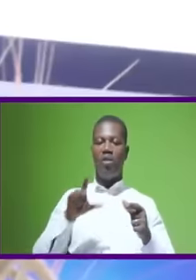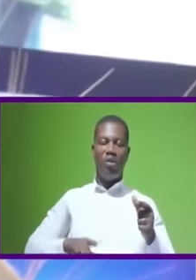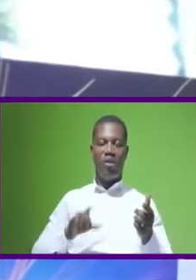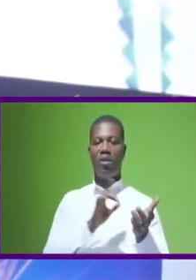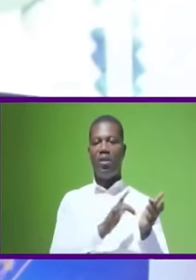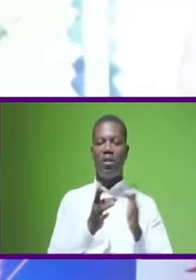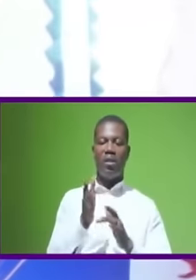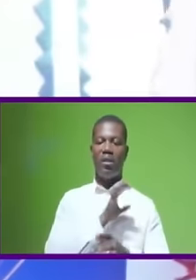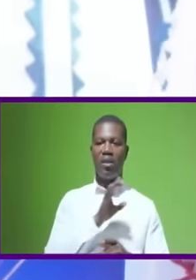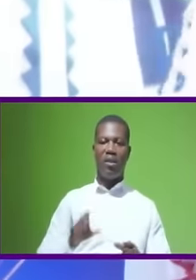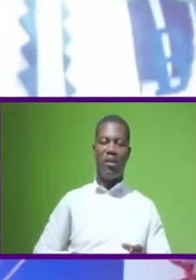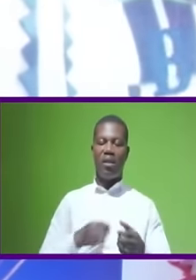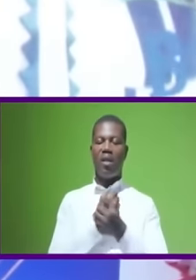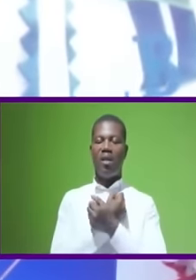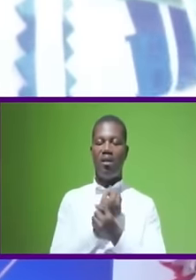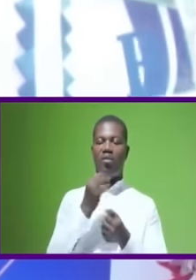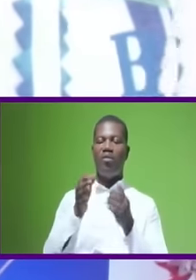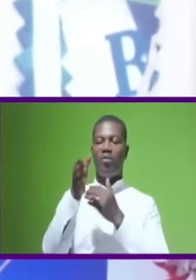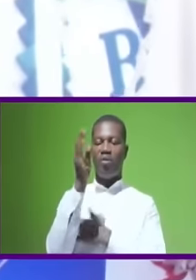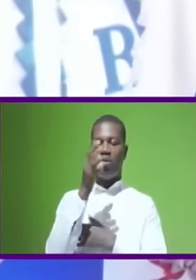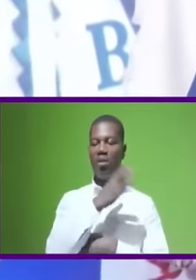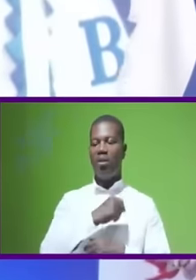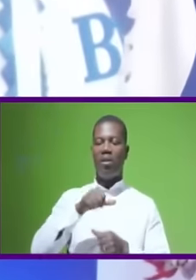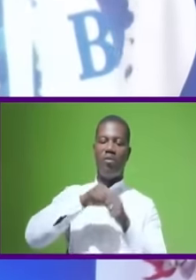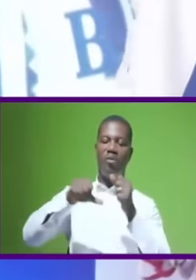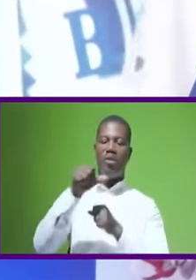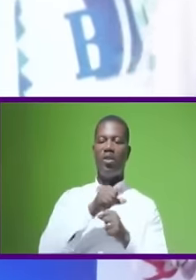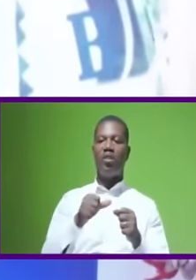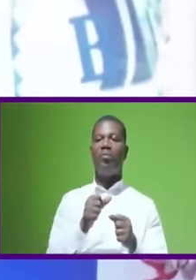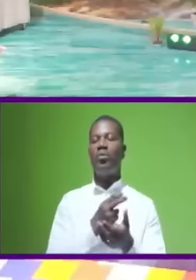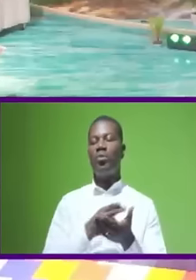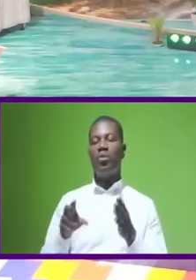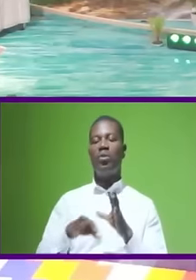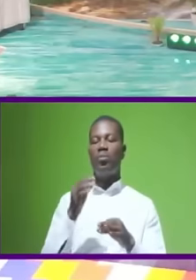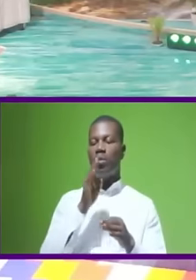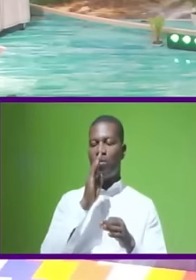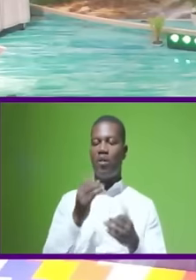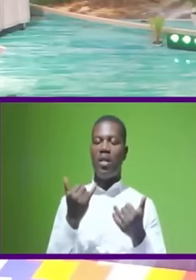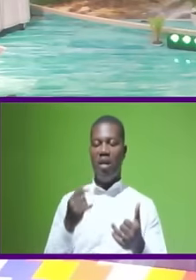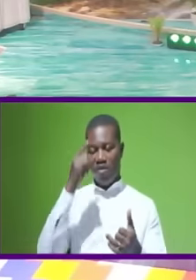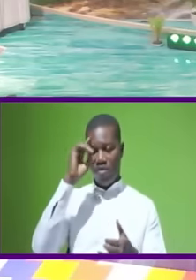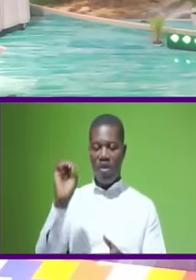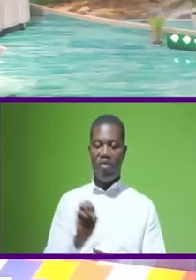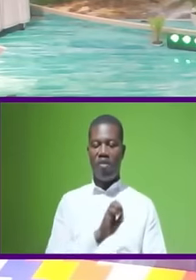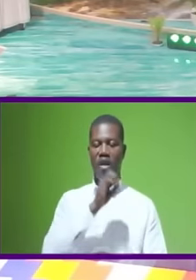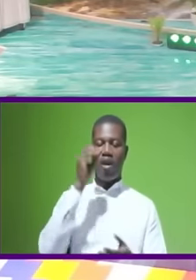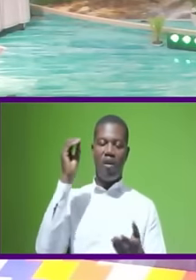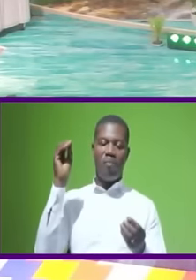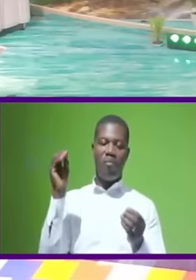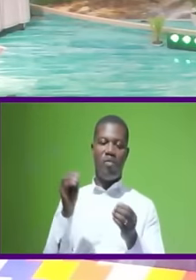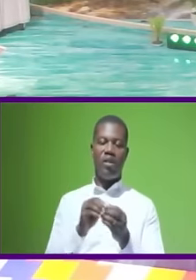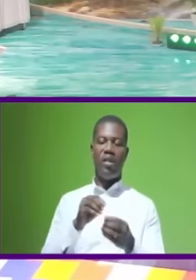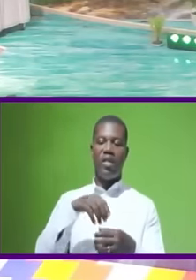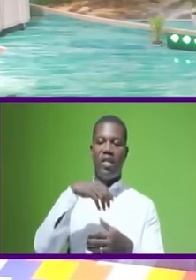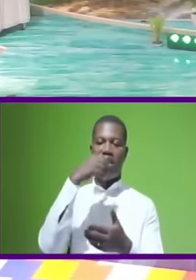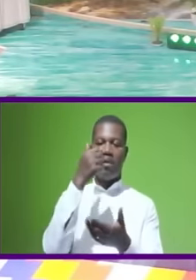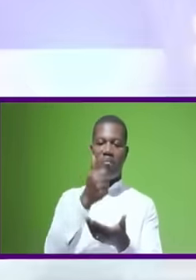God, and the fellowship of the Holy Spirit be with us now and forever and evermore.